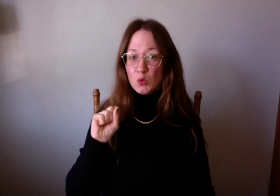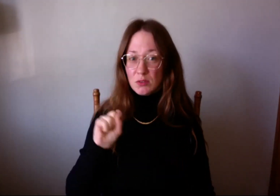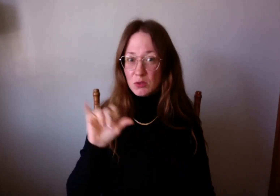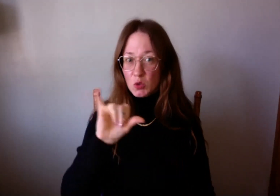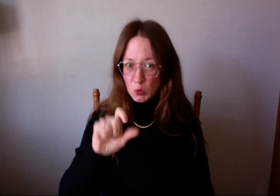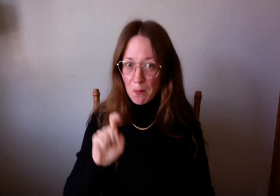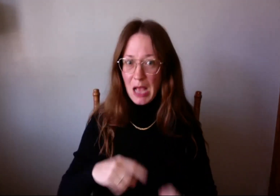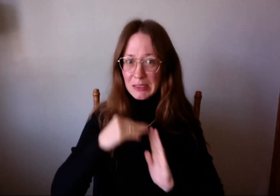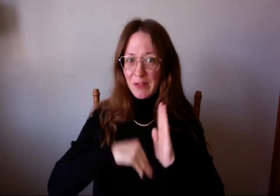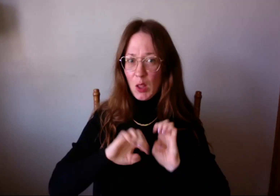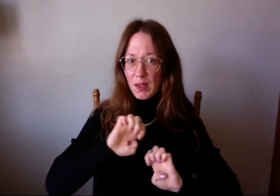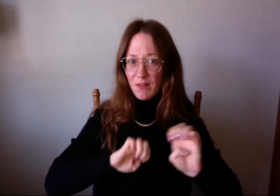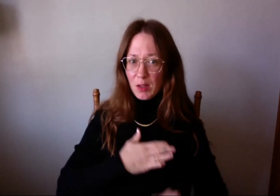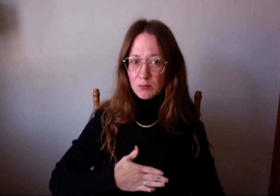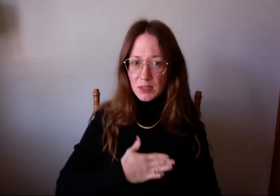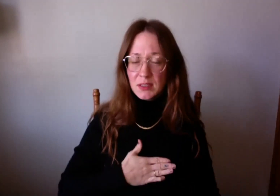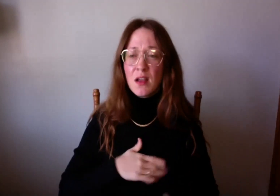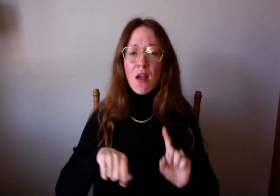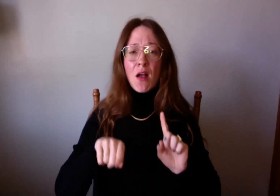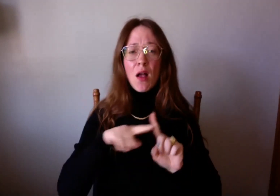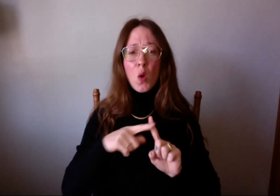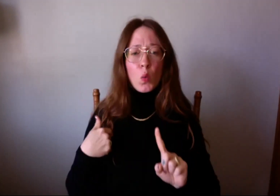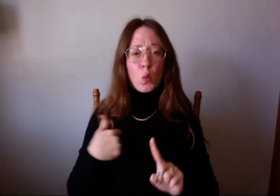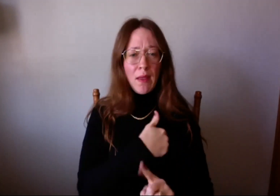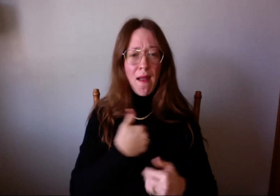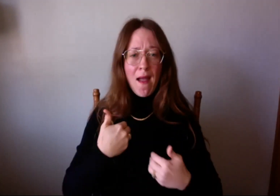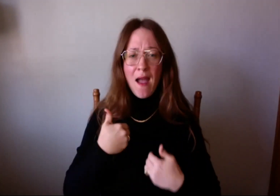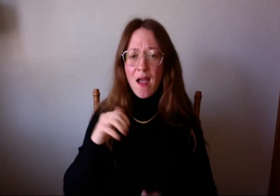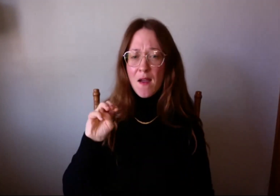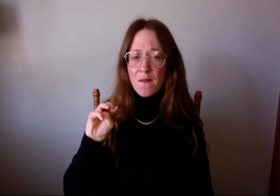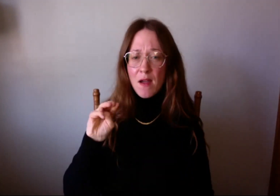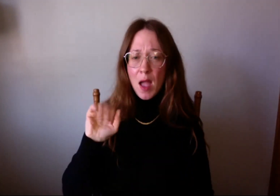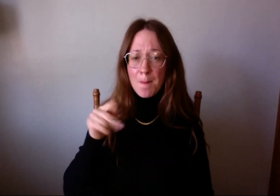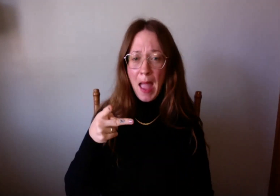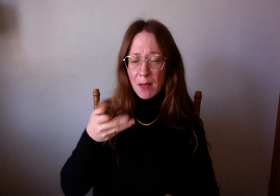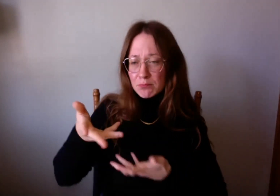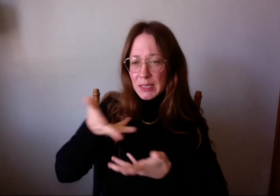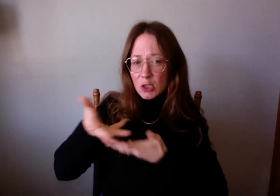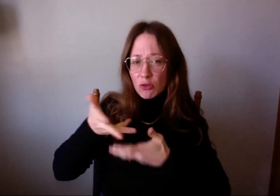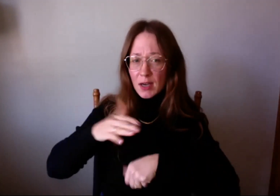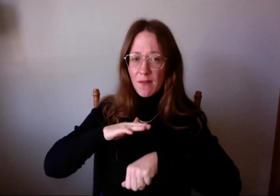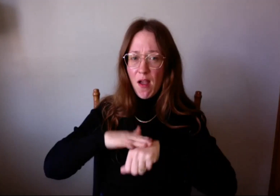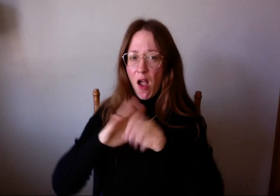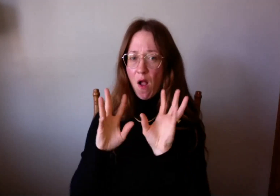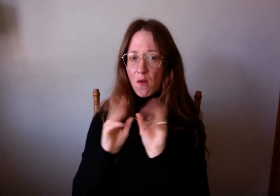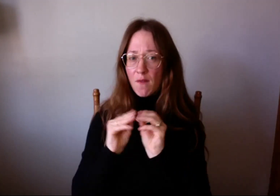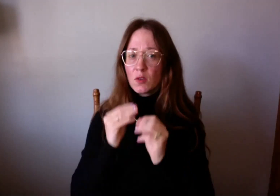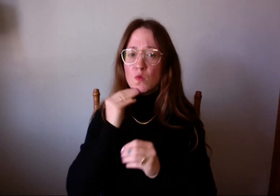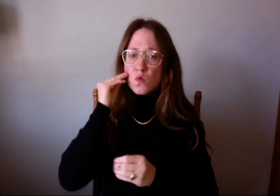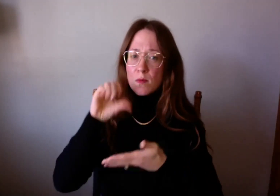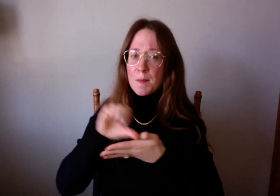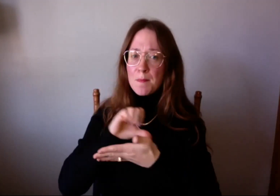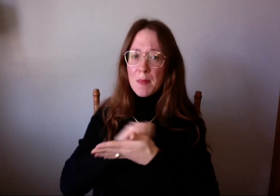Also, please check out the interactive map feature on the conference homepage. This is a fun opportunity